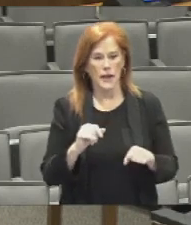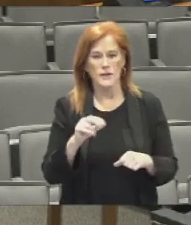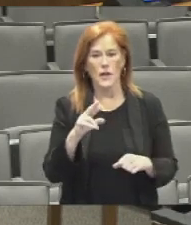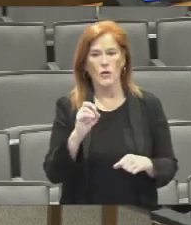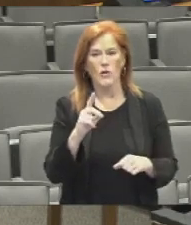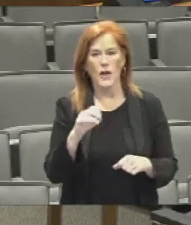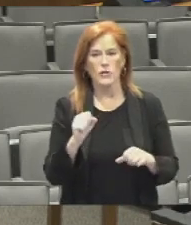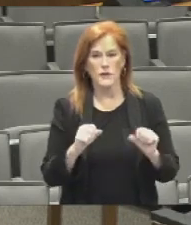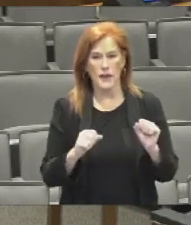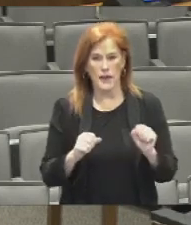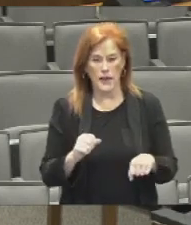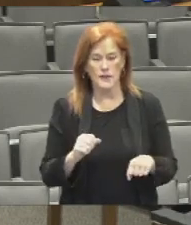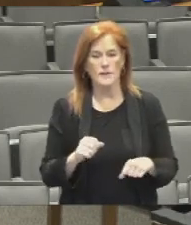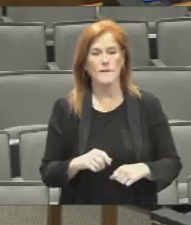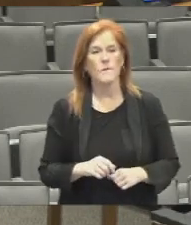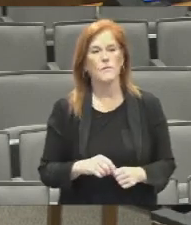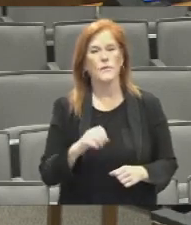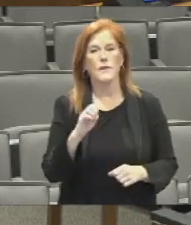McNally. Yes. Rogers. Yes.